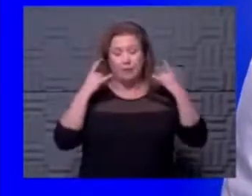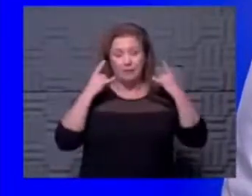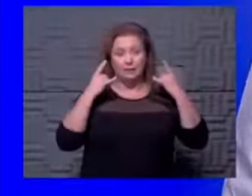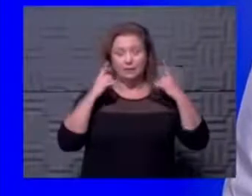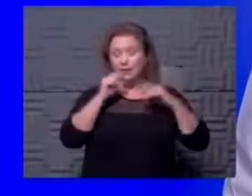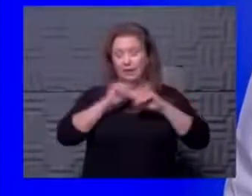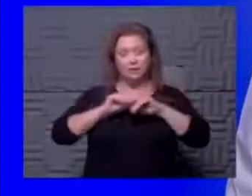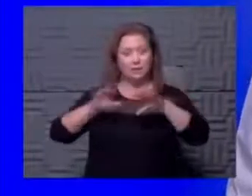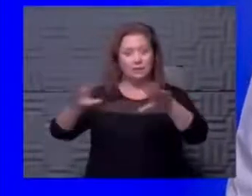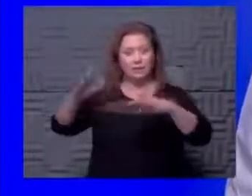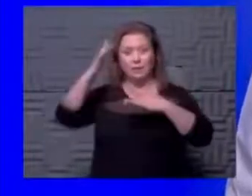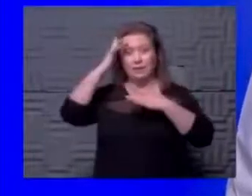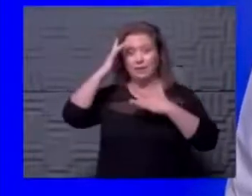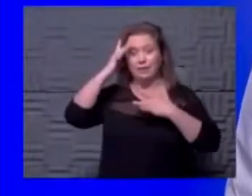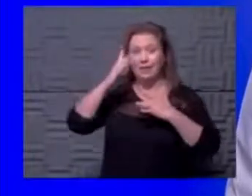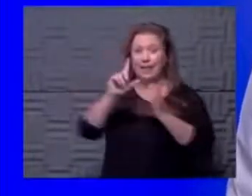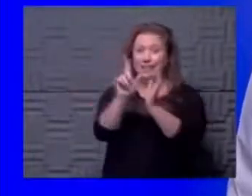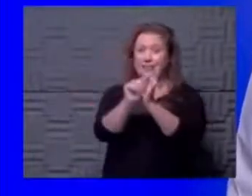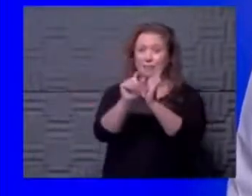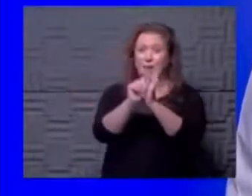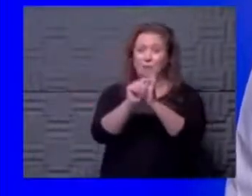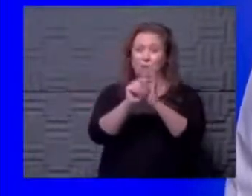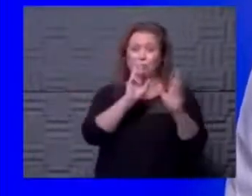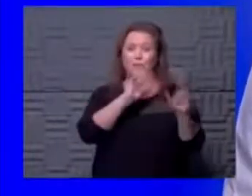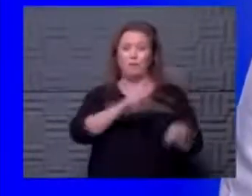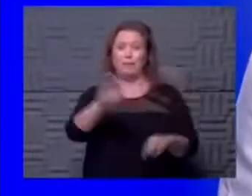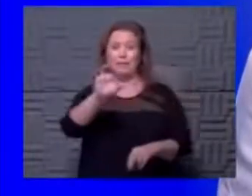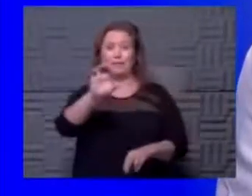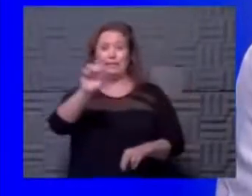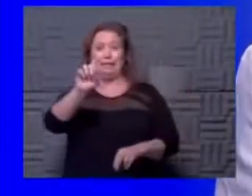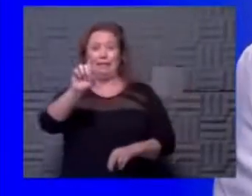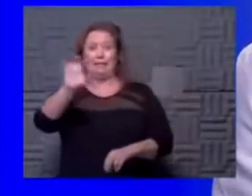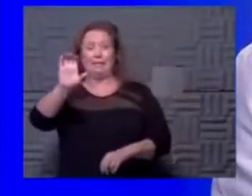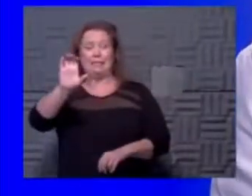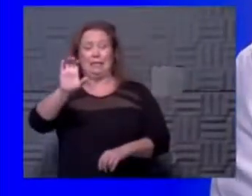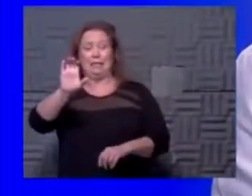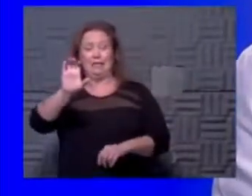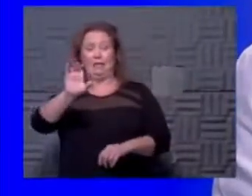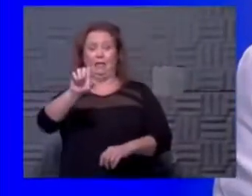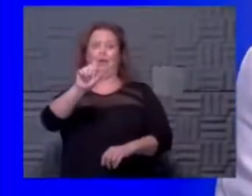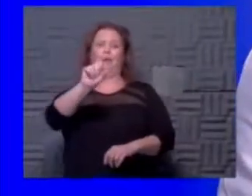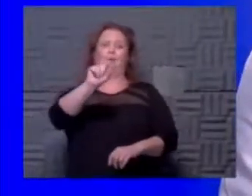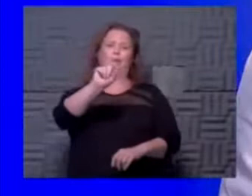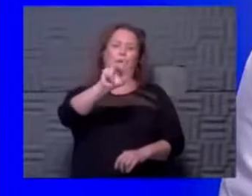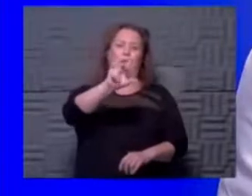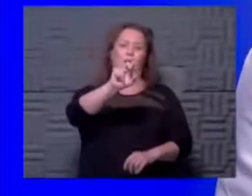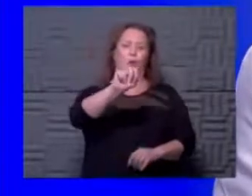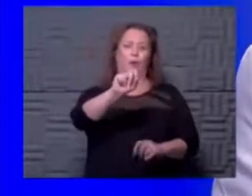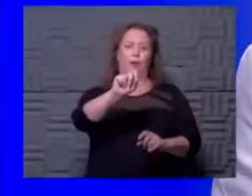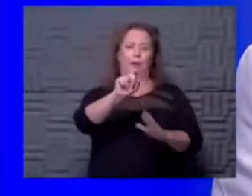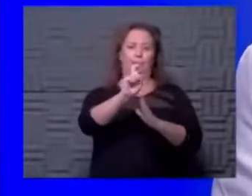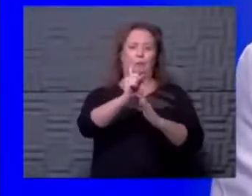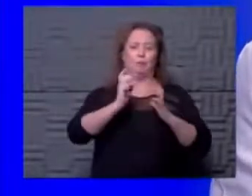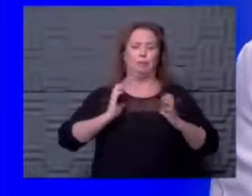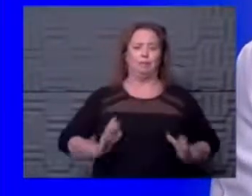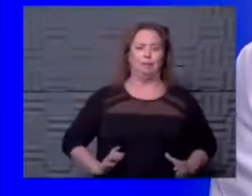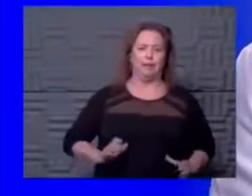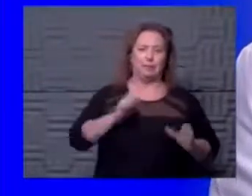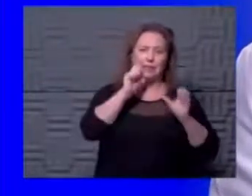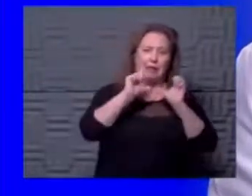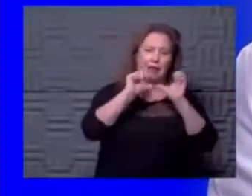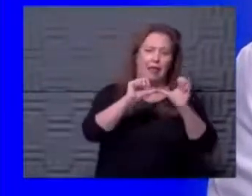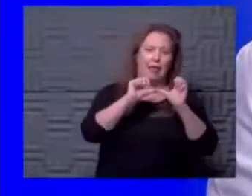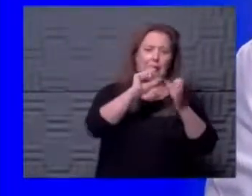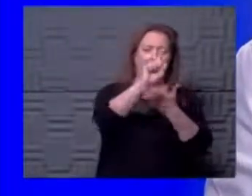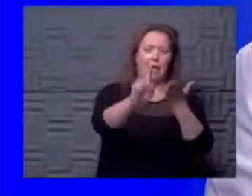apparent. And again, this is a published report by the CDC. But again, they're spending 20 to 30 minutes with clients, not